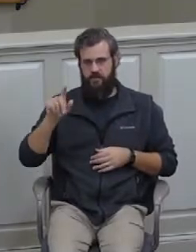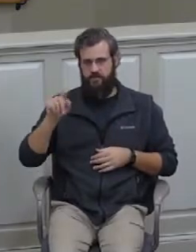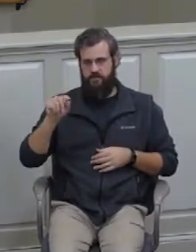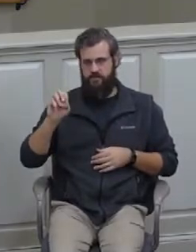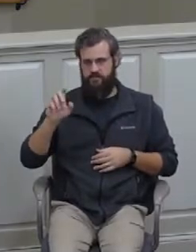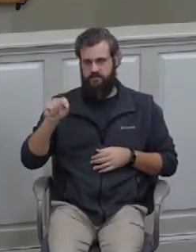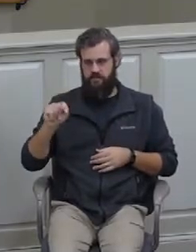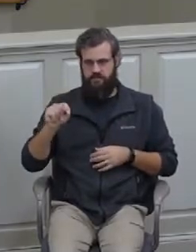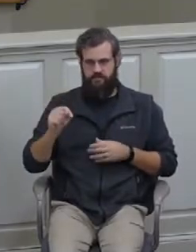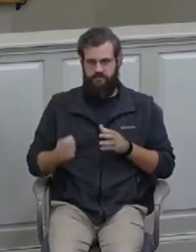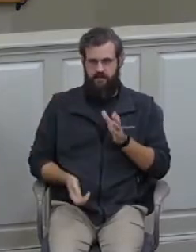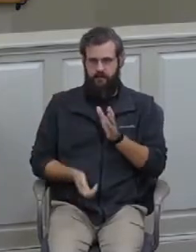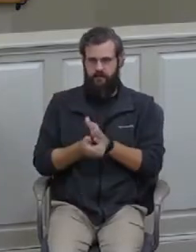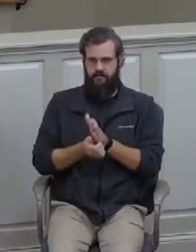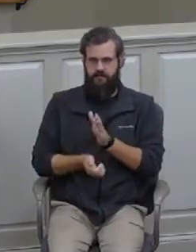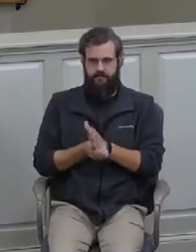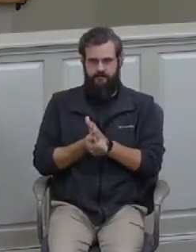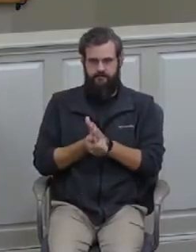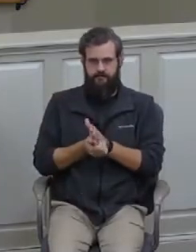amendment.